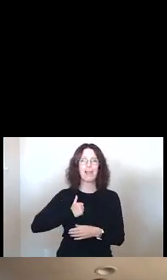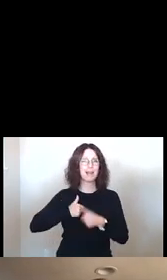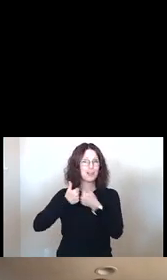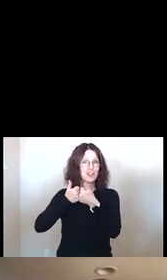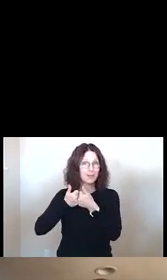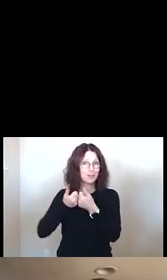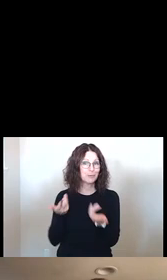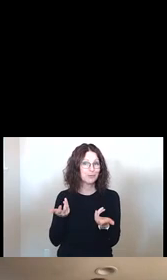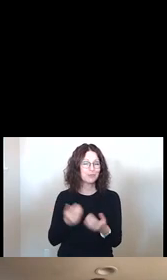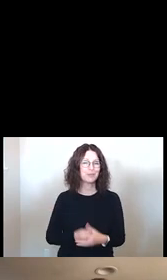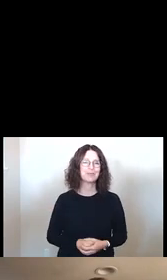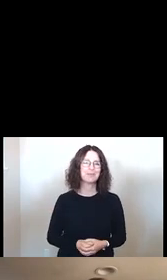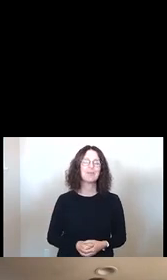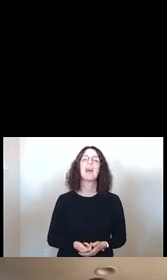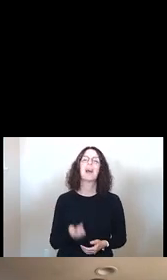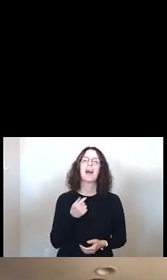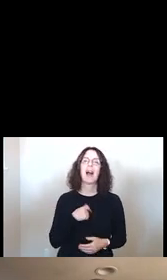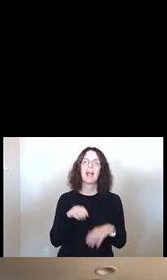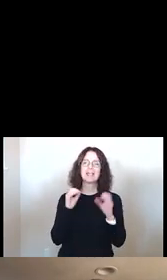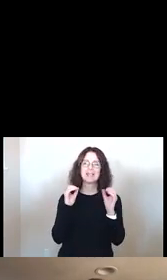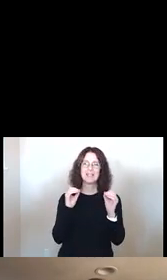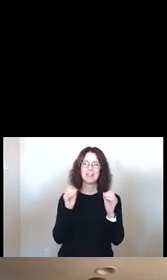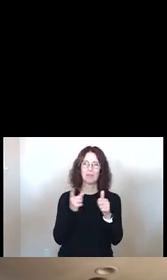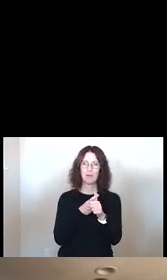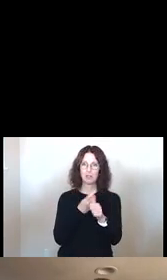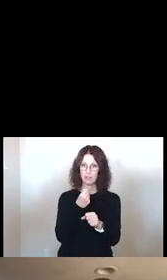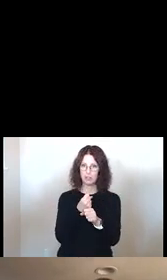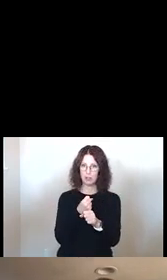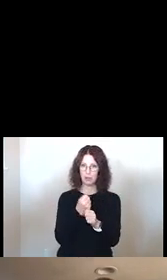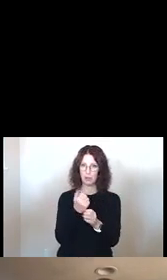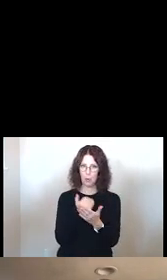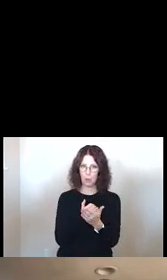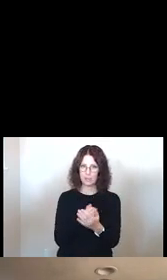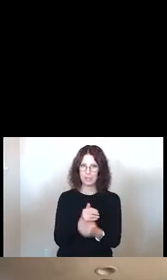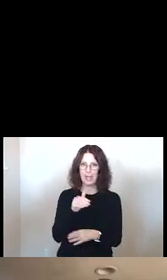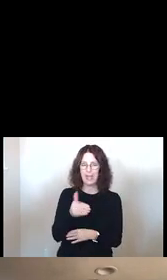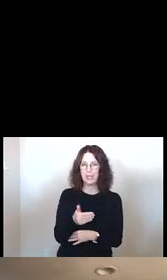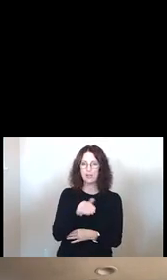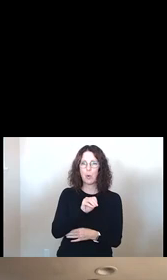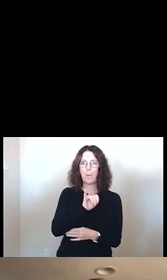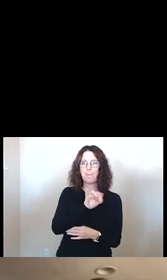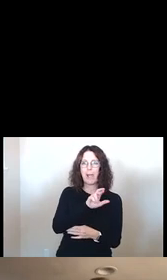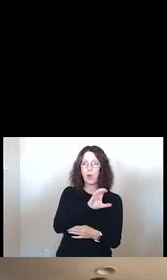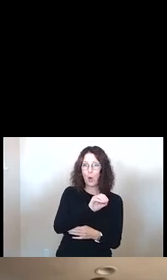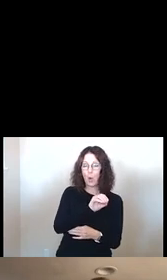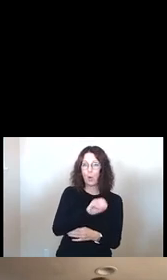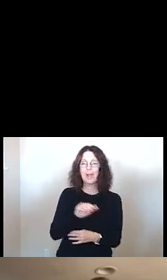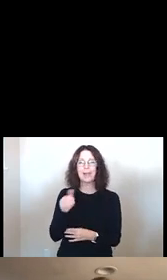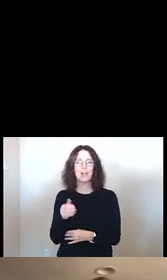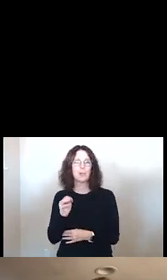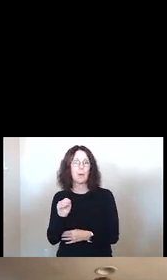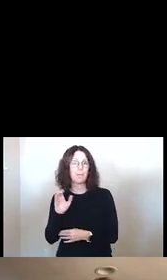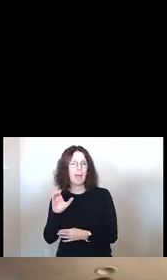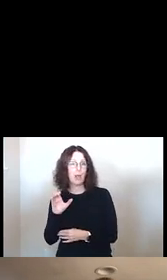So I teach first year courses, intro micro and intro macro, and also PhD level